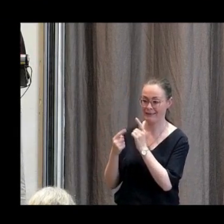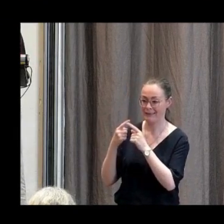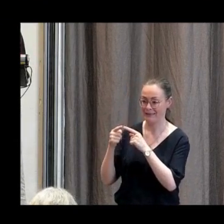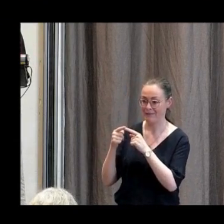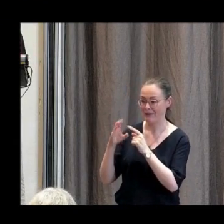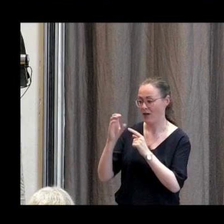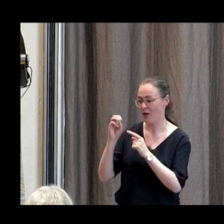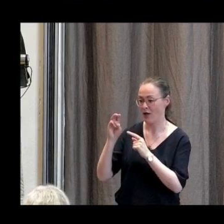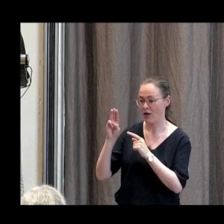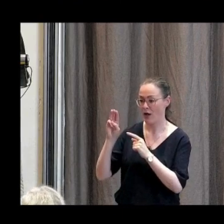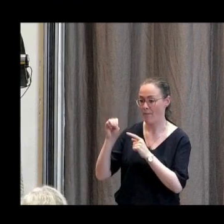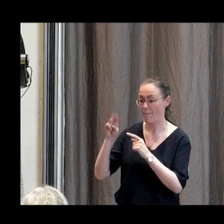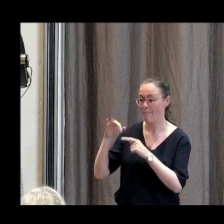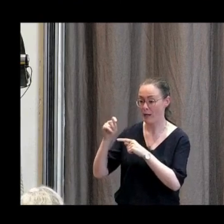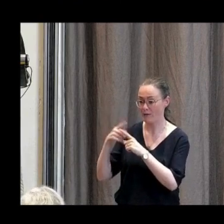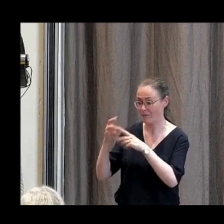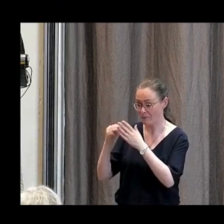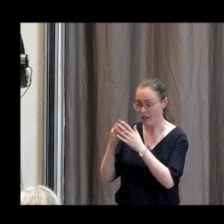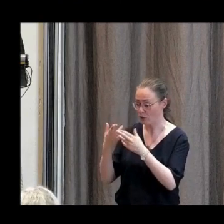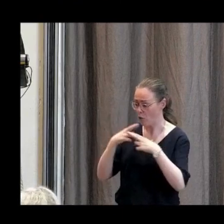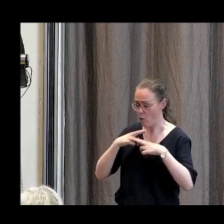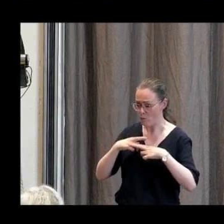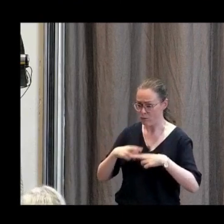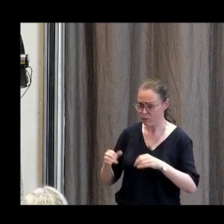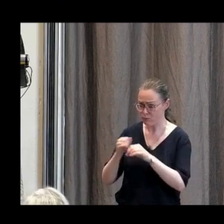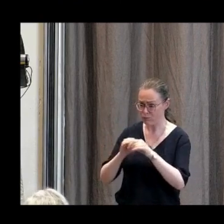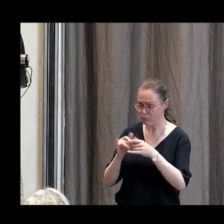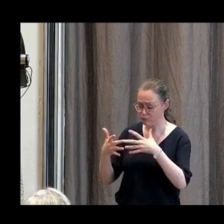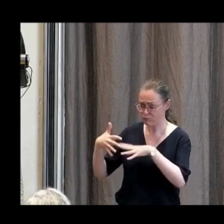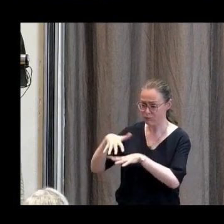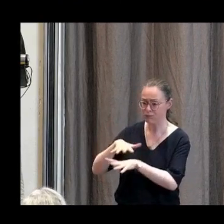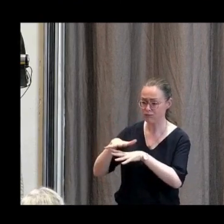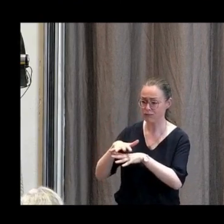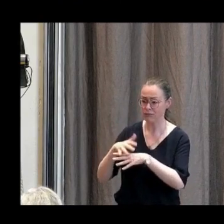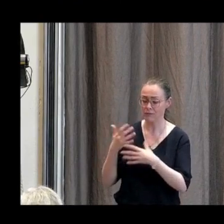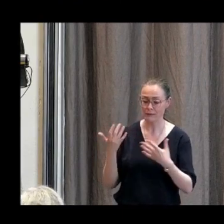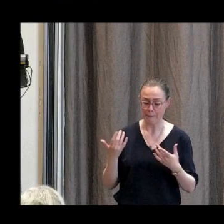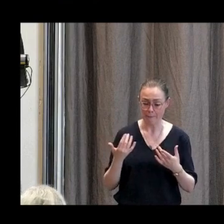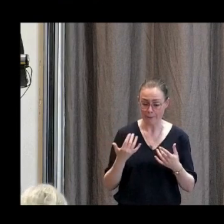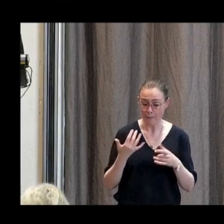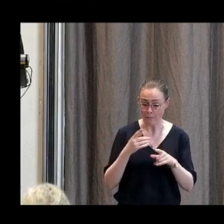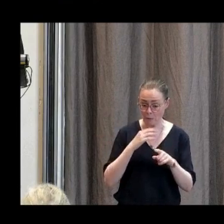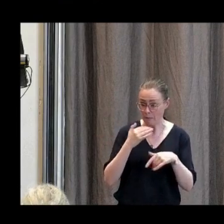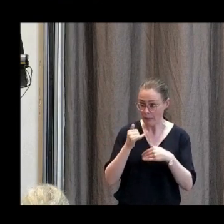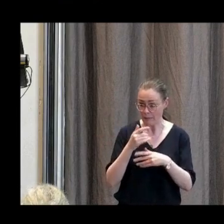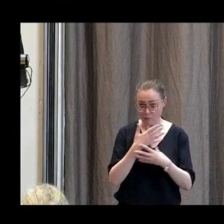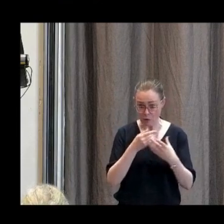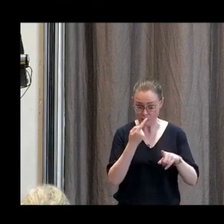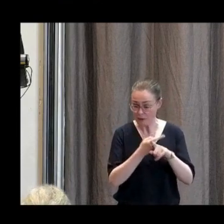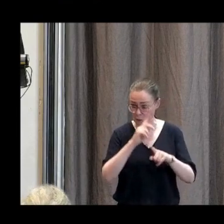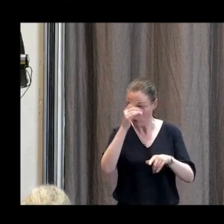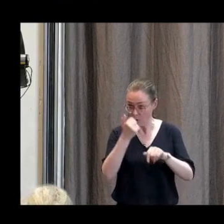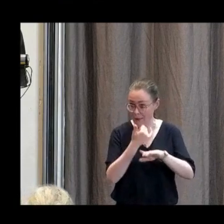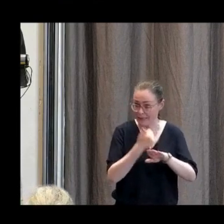reported. So there's a really rich chemistry here that maybe is untapped in some way and certainly